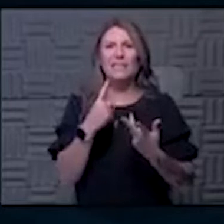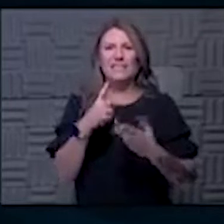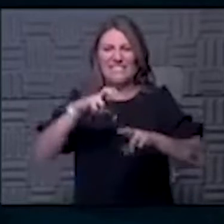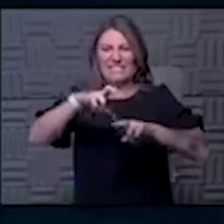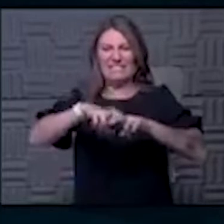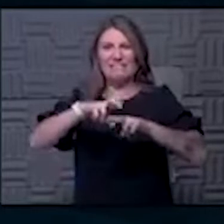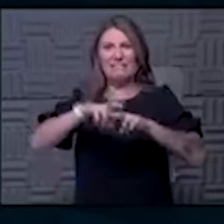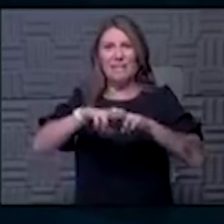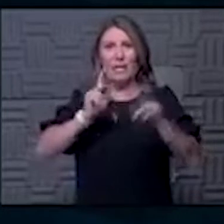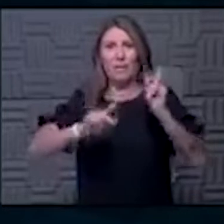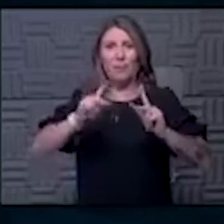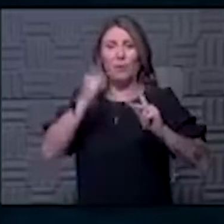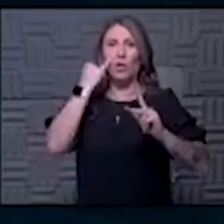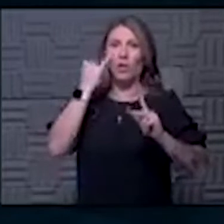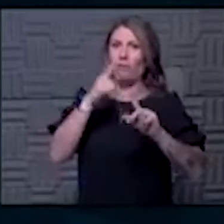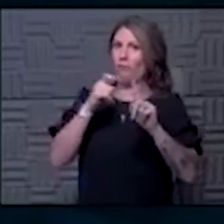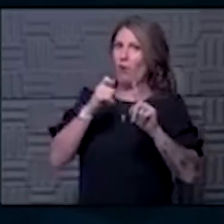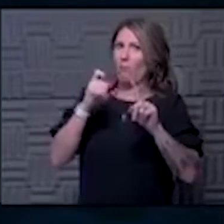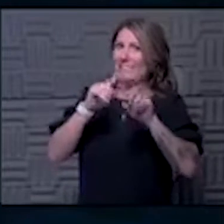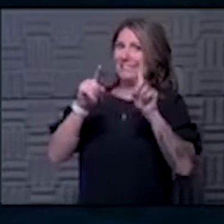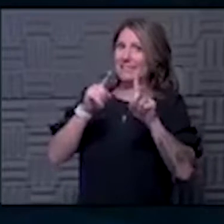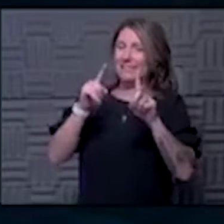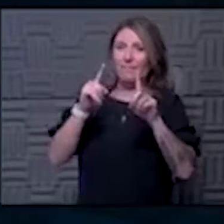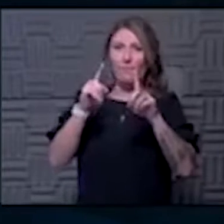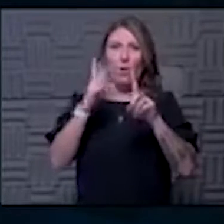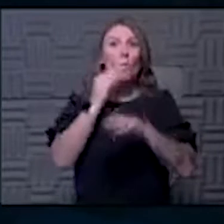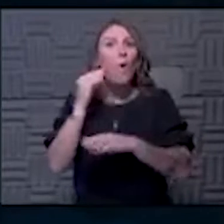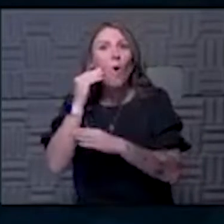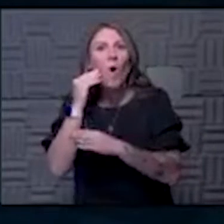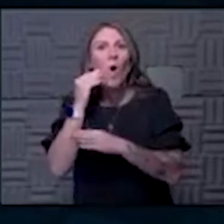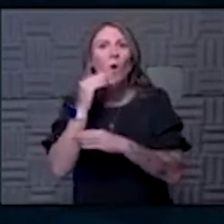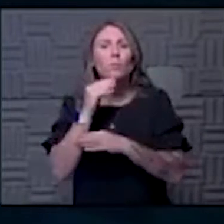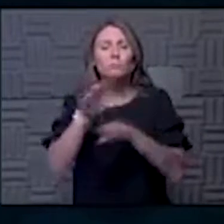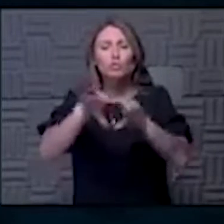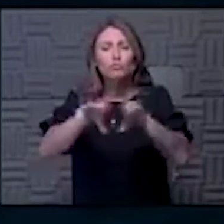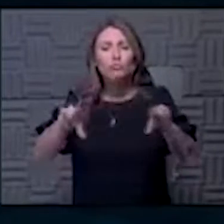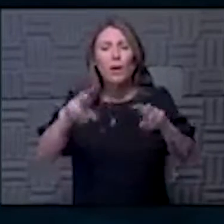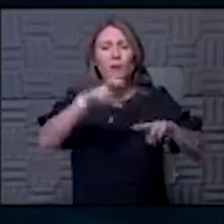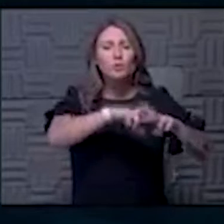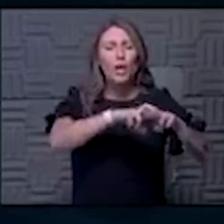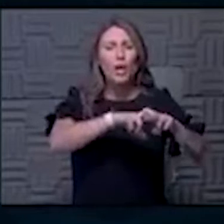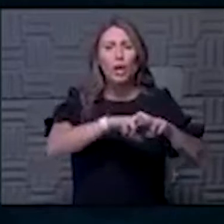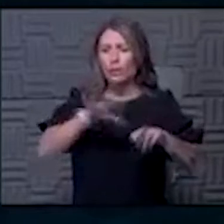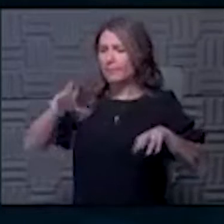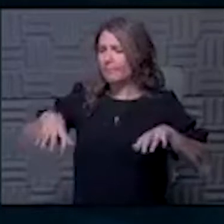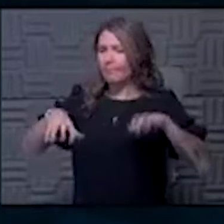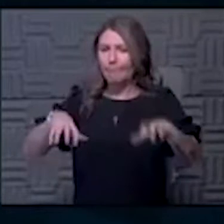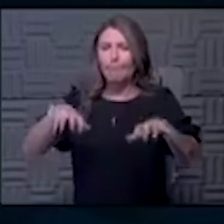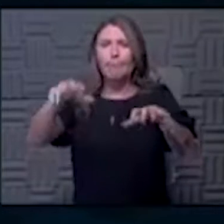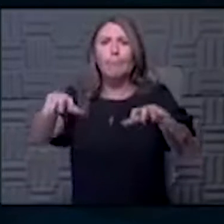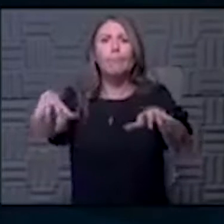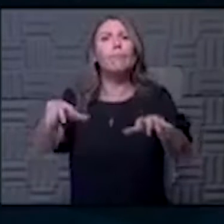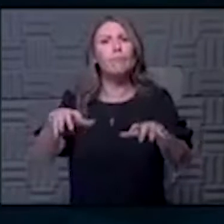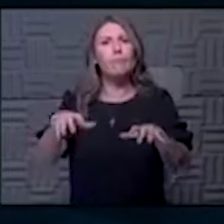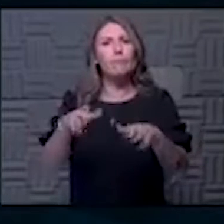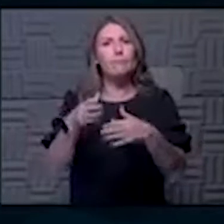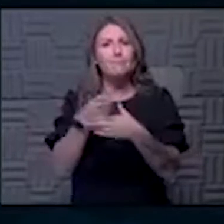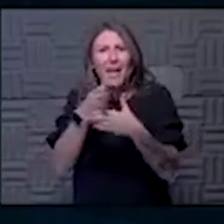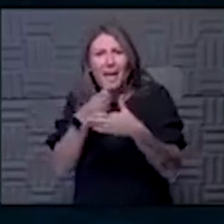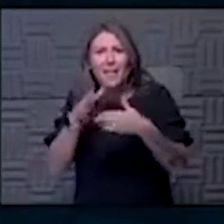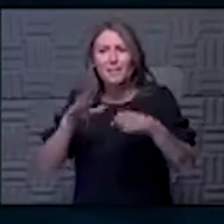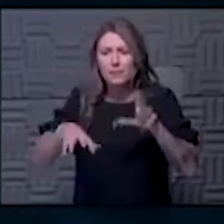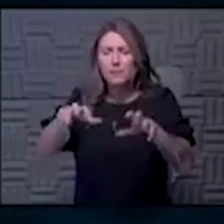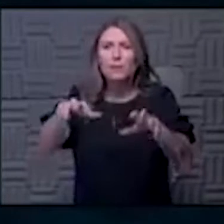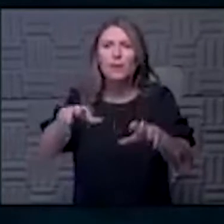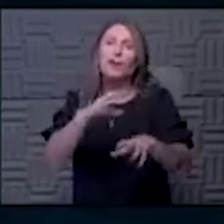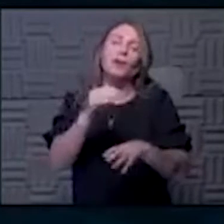own bubbles if they're coming from different households, spreading those chairs out as much as possible. And of course, you guys talk